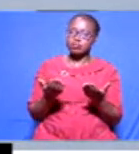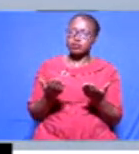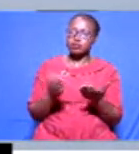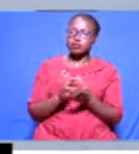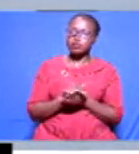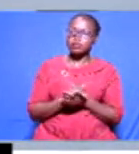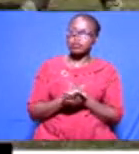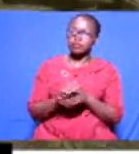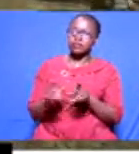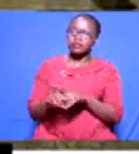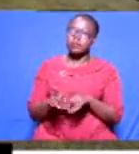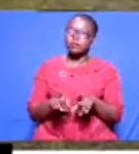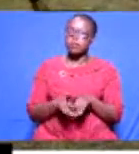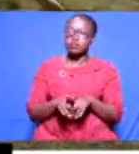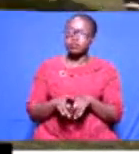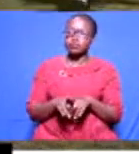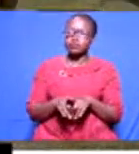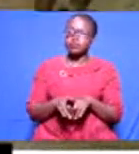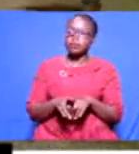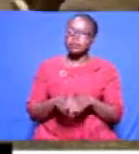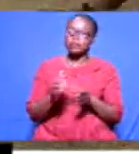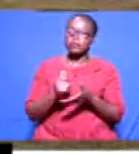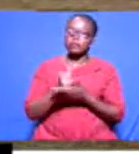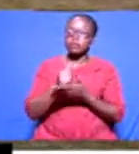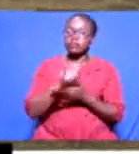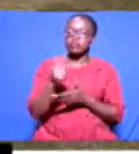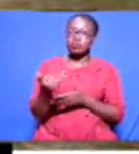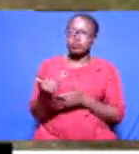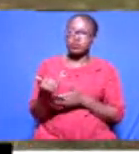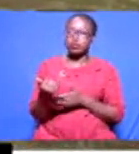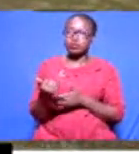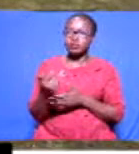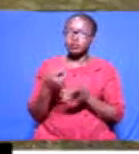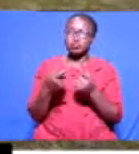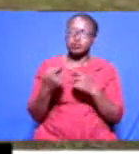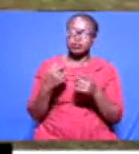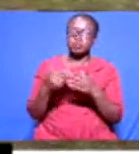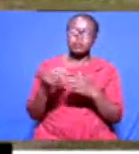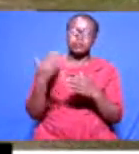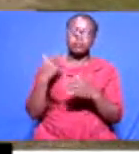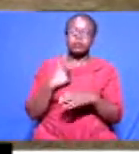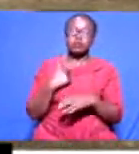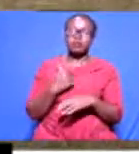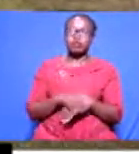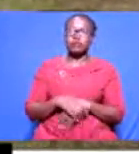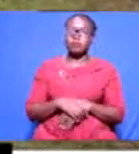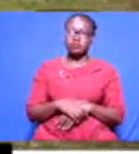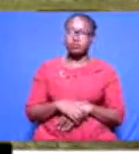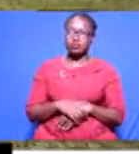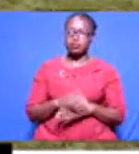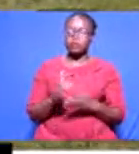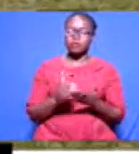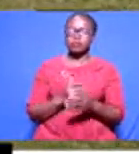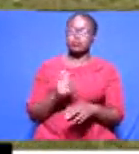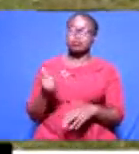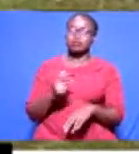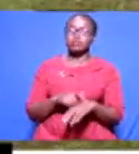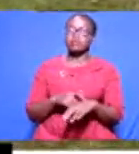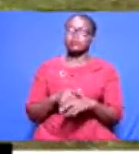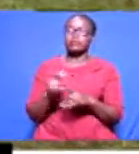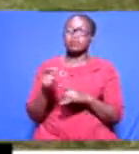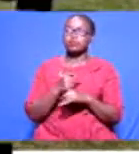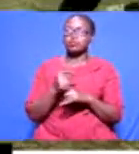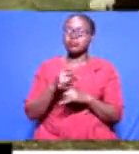and also to help others. Those will come after me. Some other time niki train, one of those sports